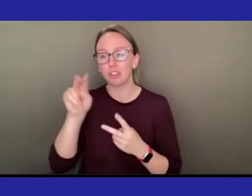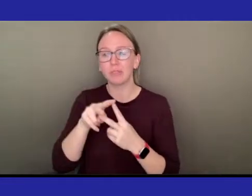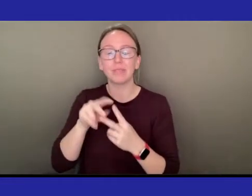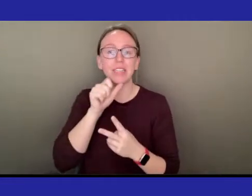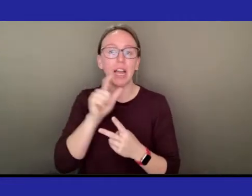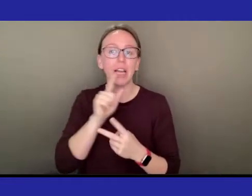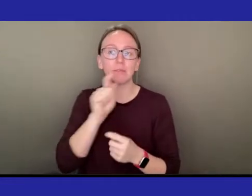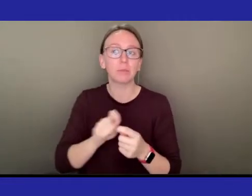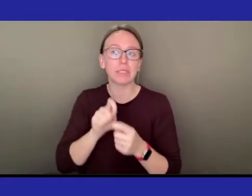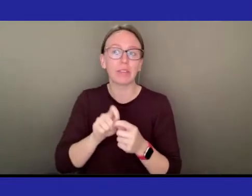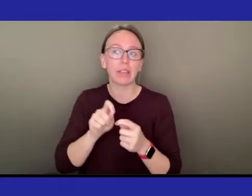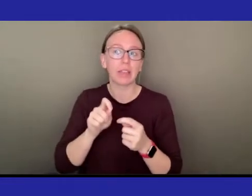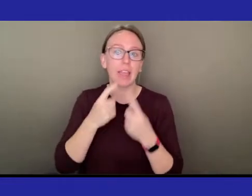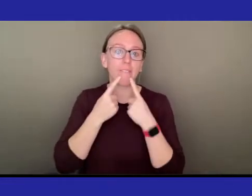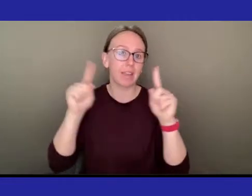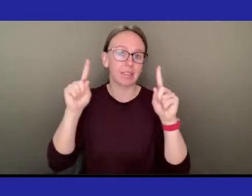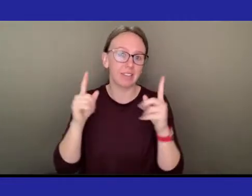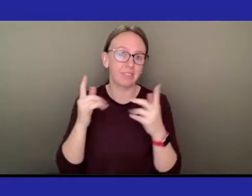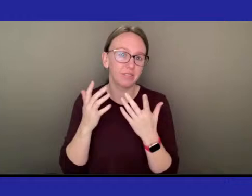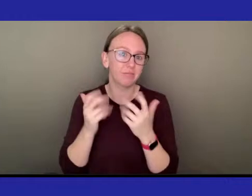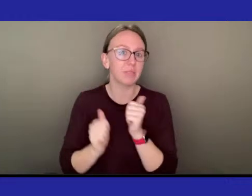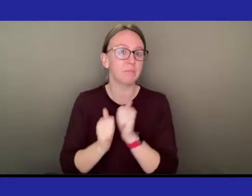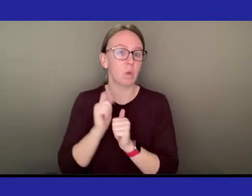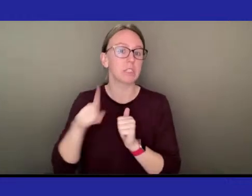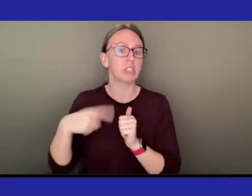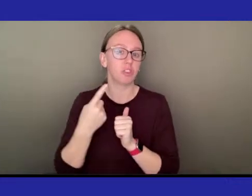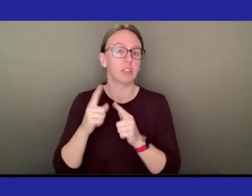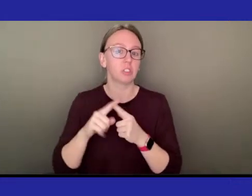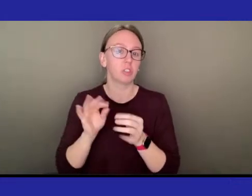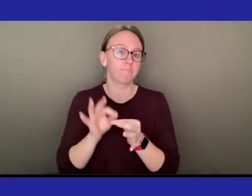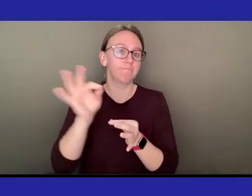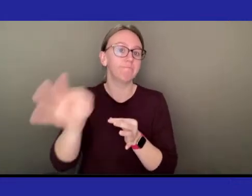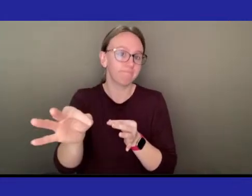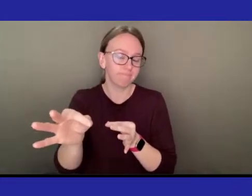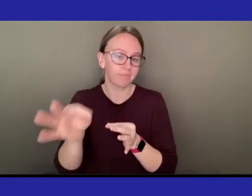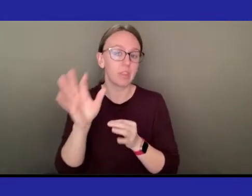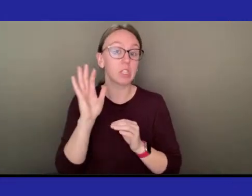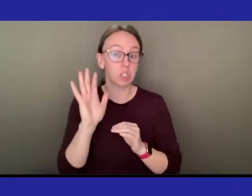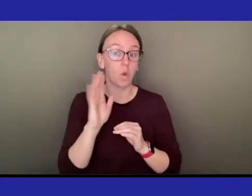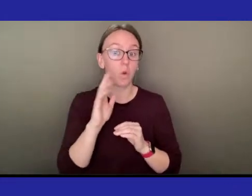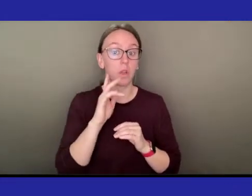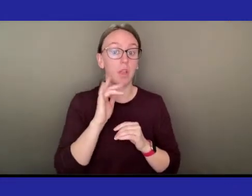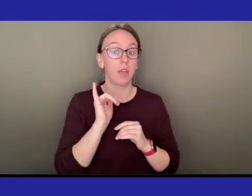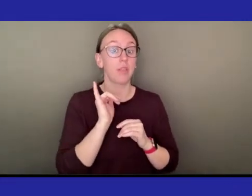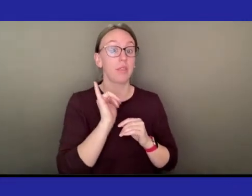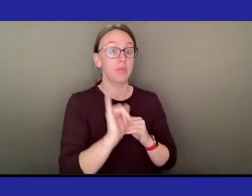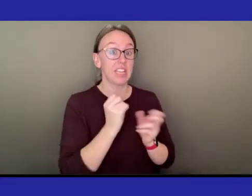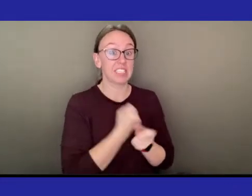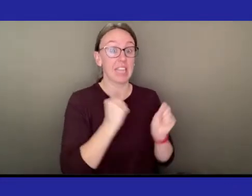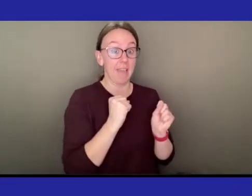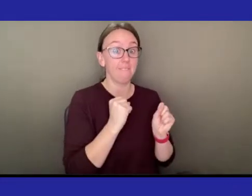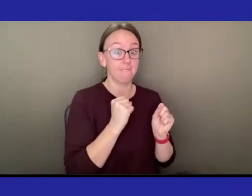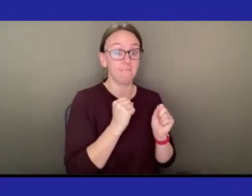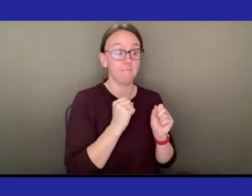it's mostly palliative. So the saves are when you can find the 1 and 2, because if you can resect